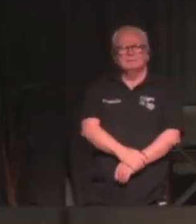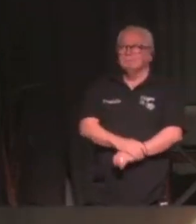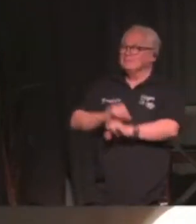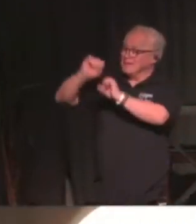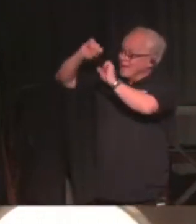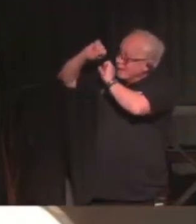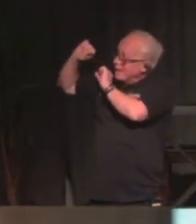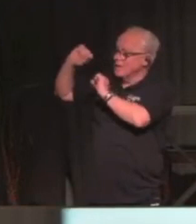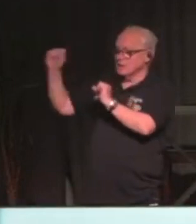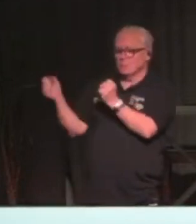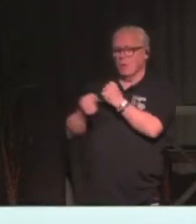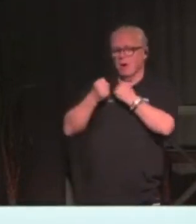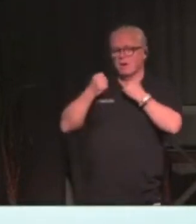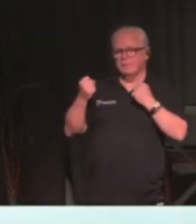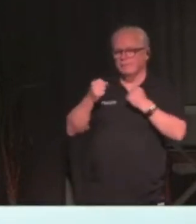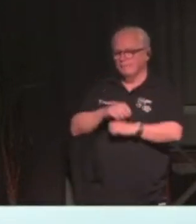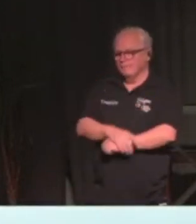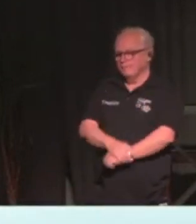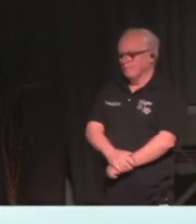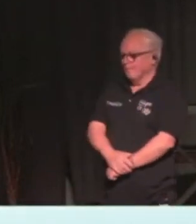His power.